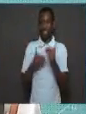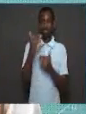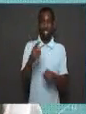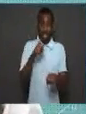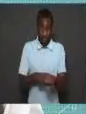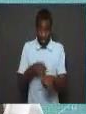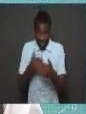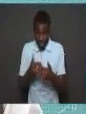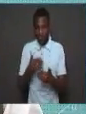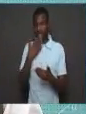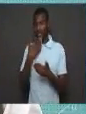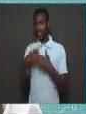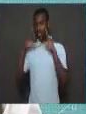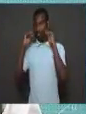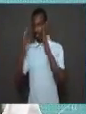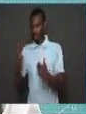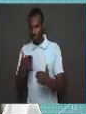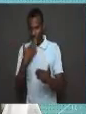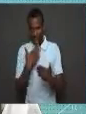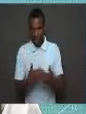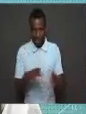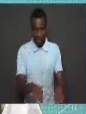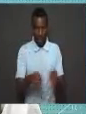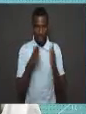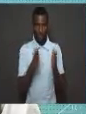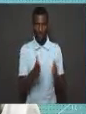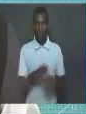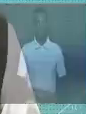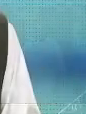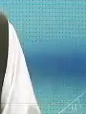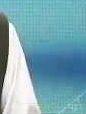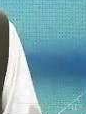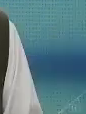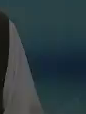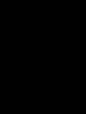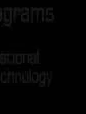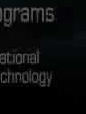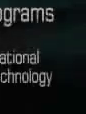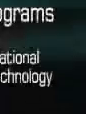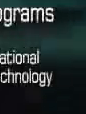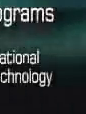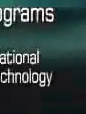Until next time, thank you, teacher. Thank you, students.